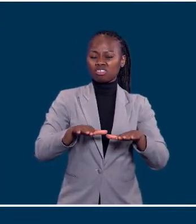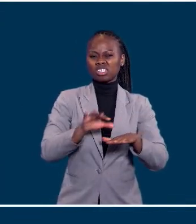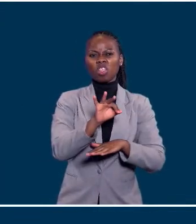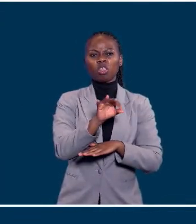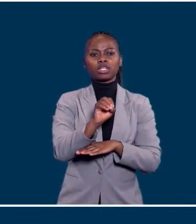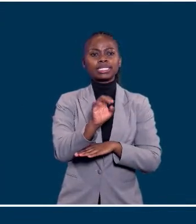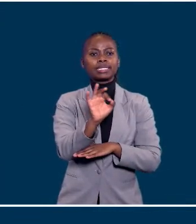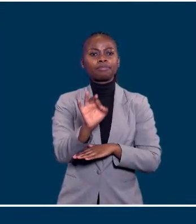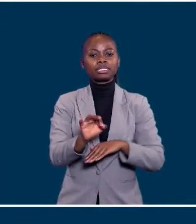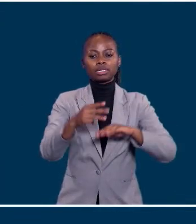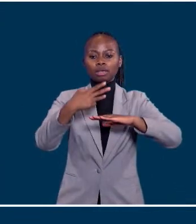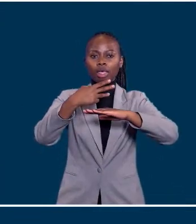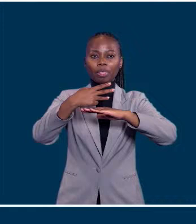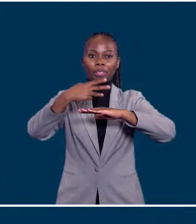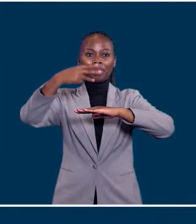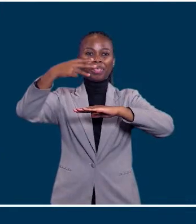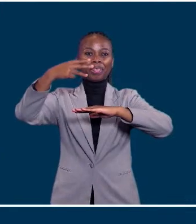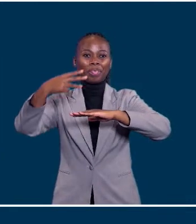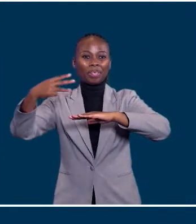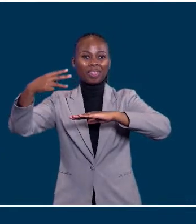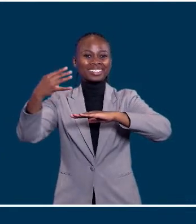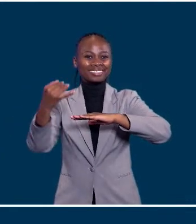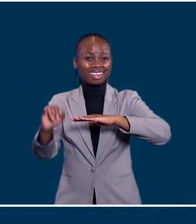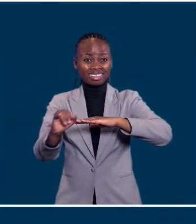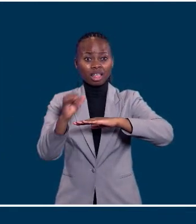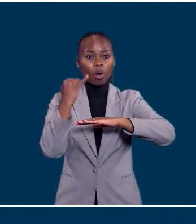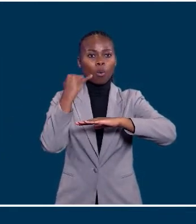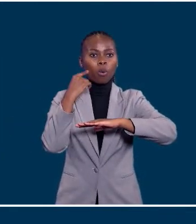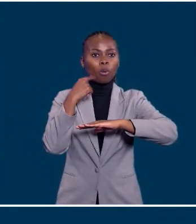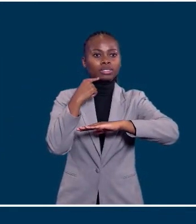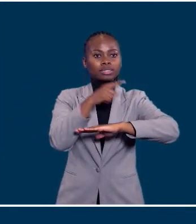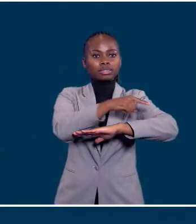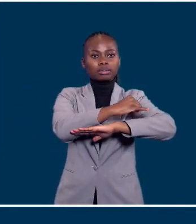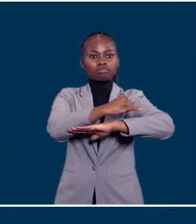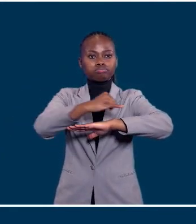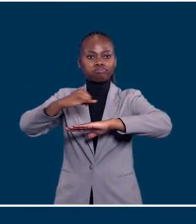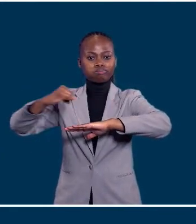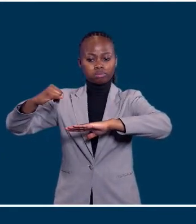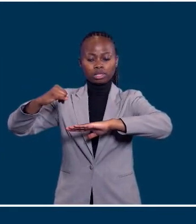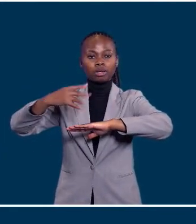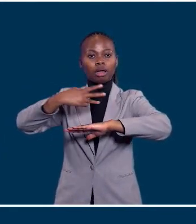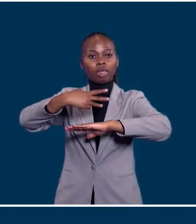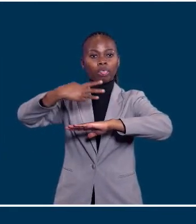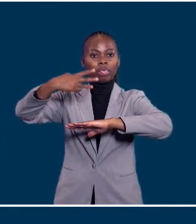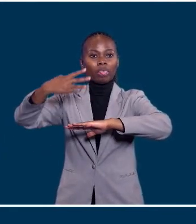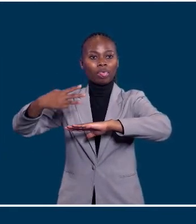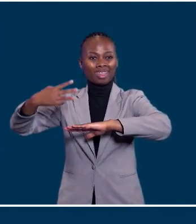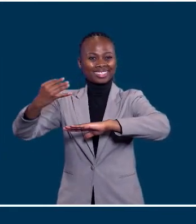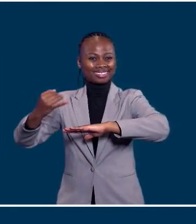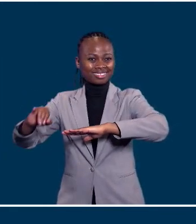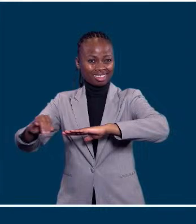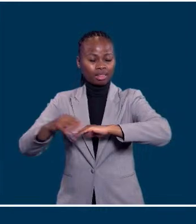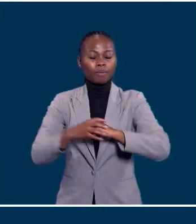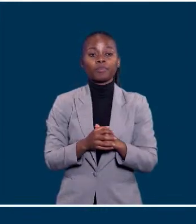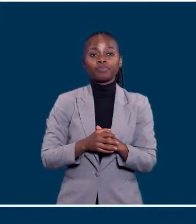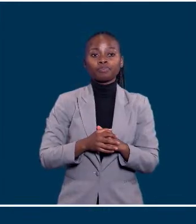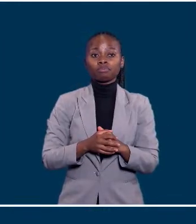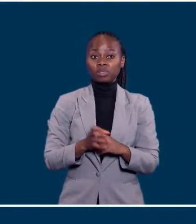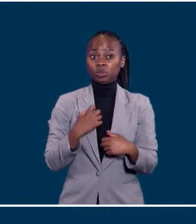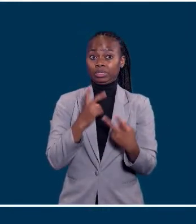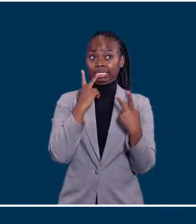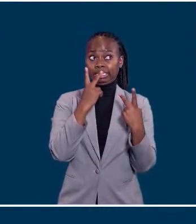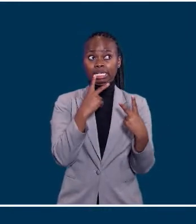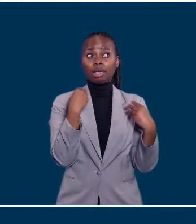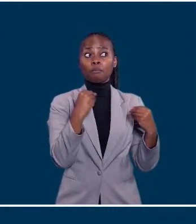3% inflation target, which is that white dotted line cutting across there. So again, in emerging markets, we've seen